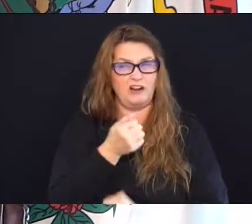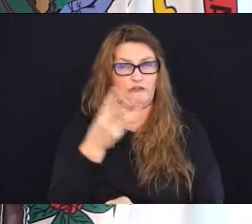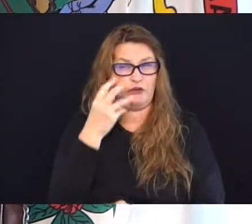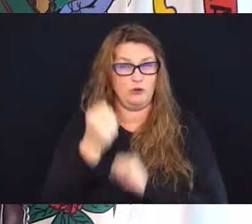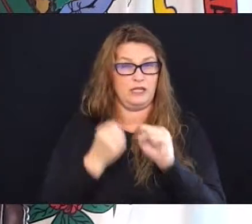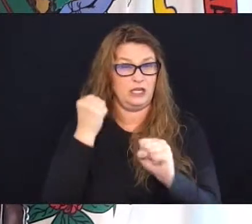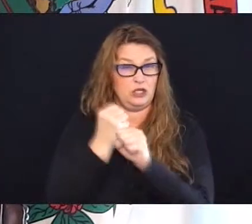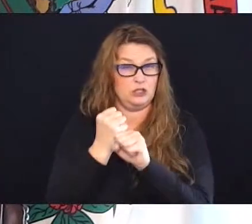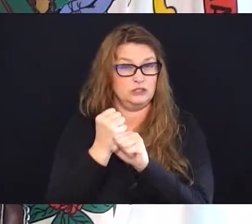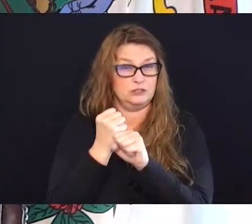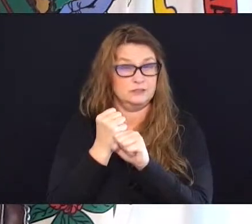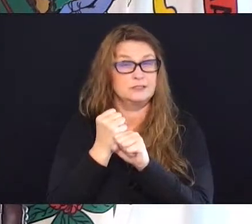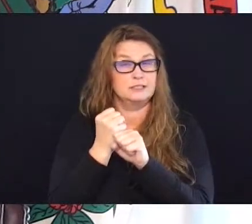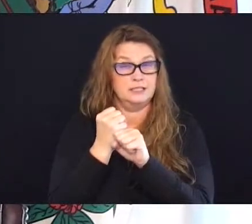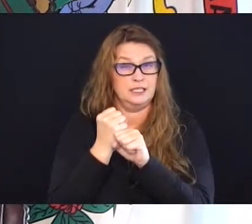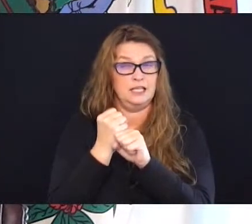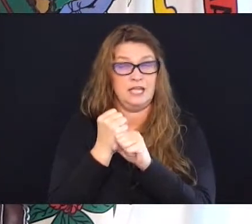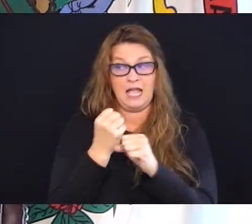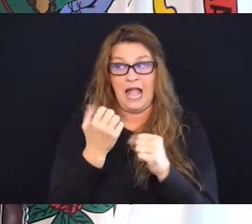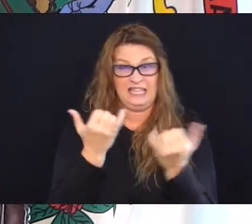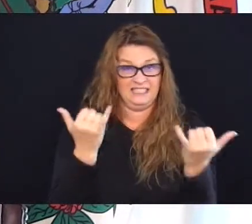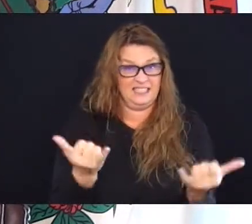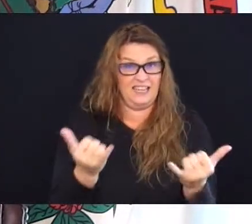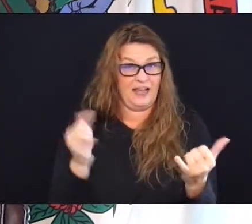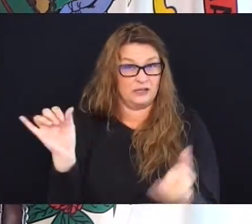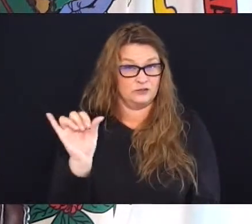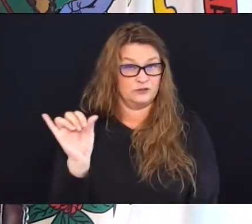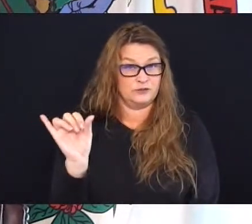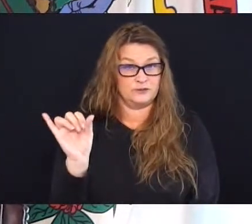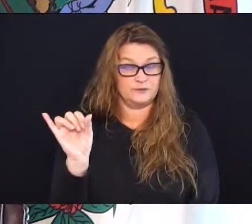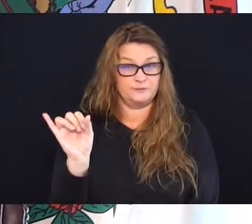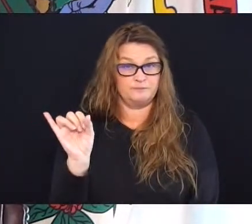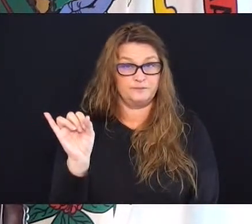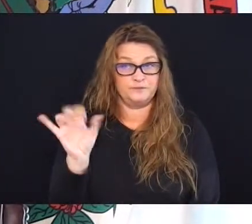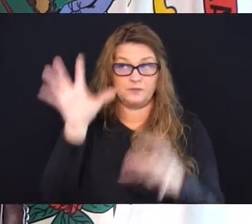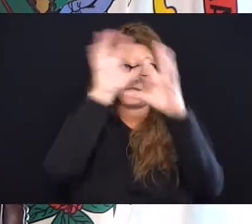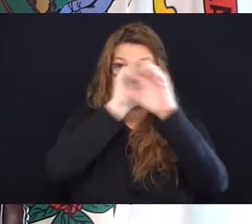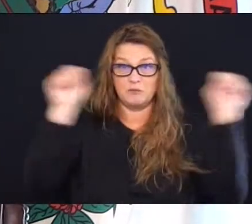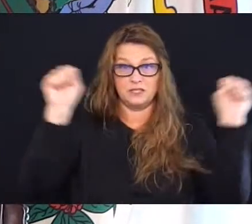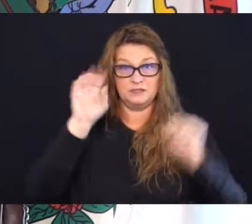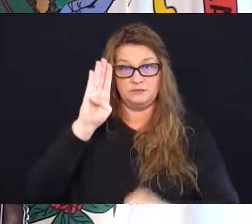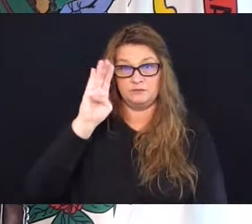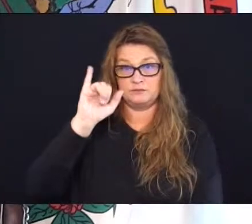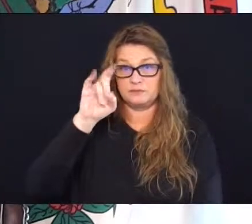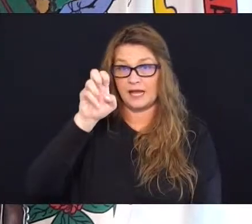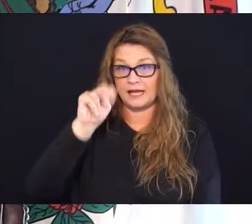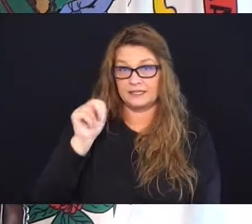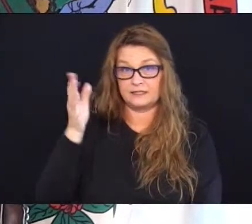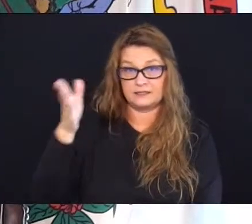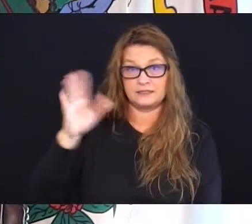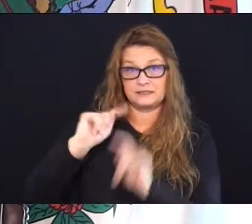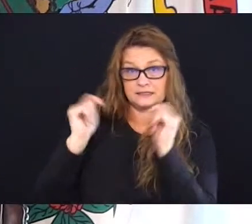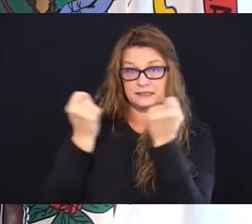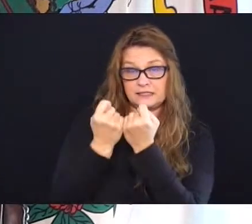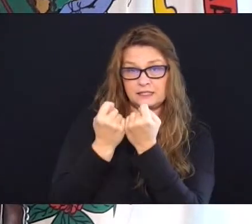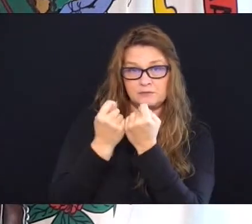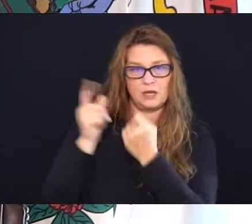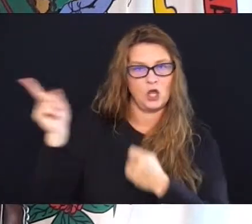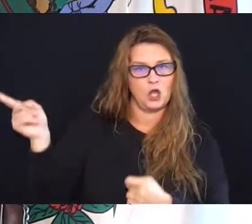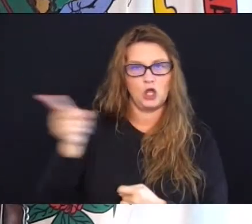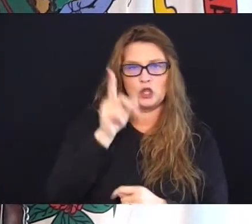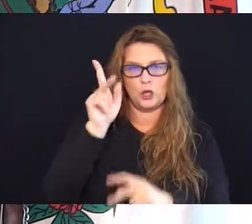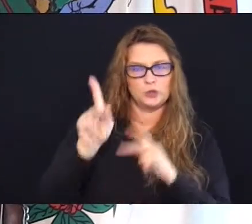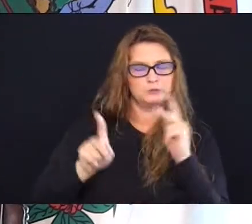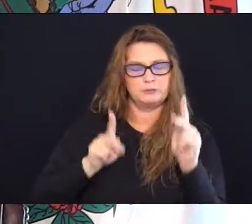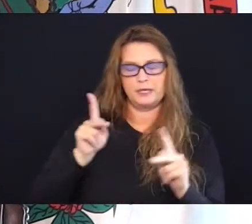years, and it's going on even today, in the Biden administration, those people got kicked